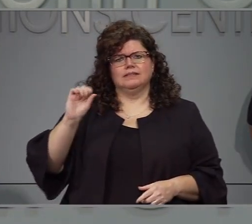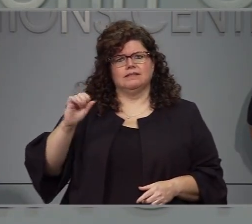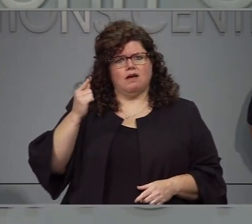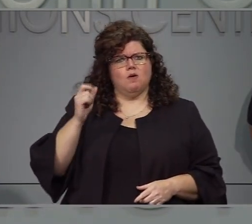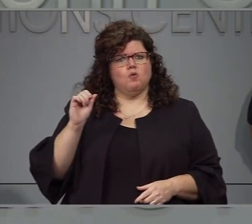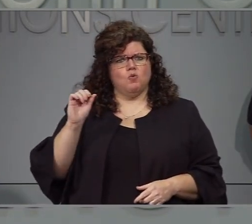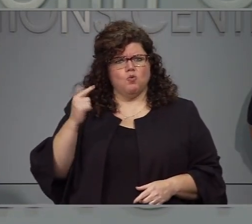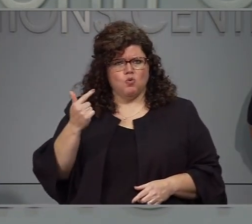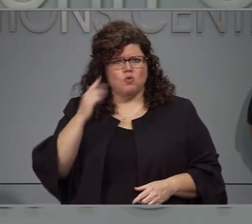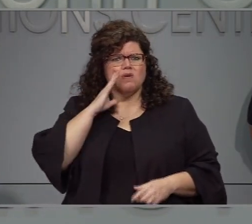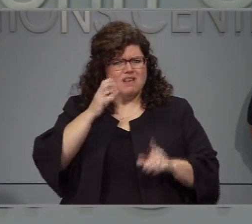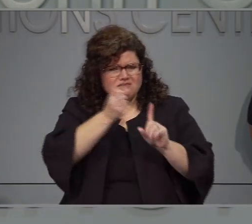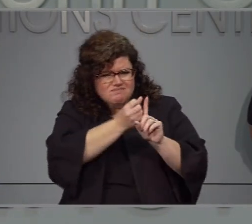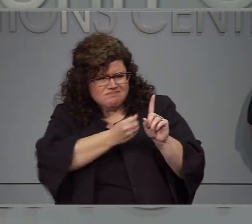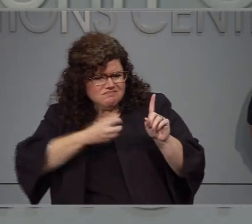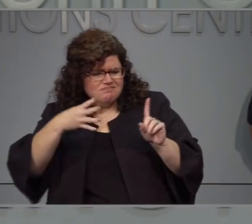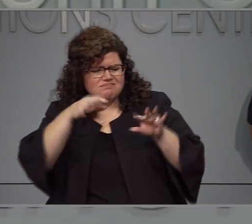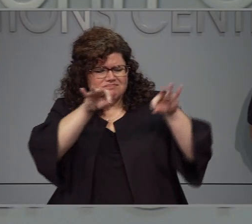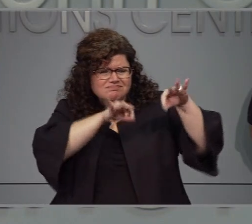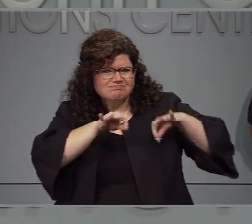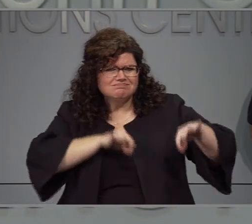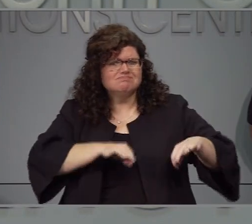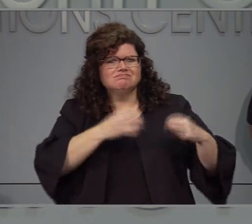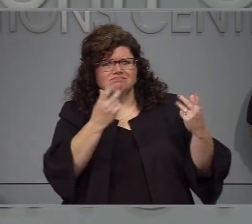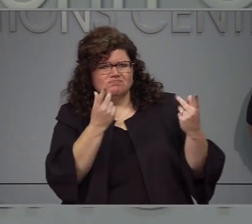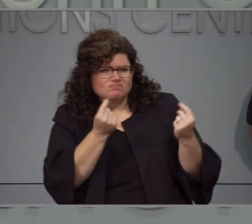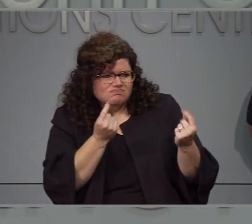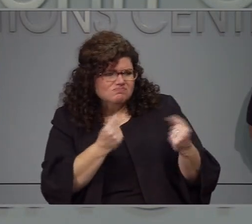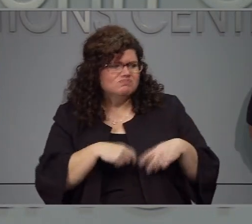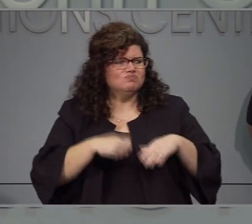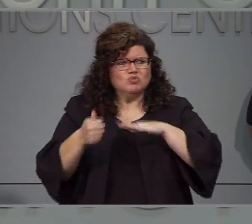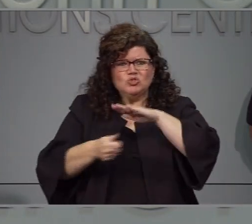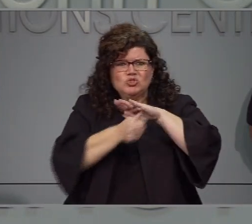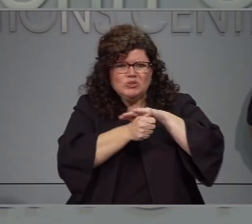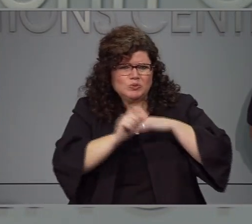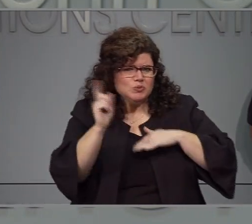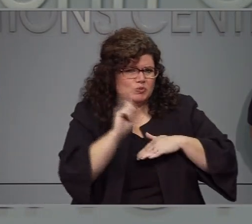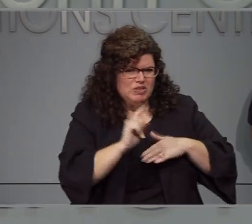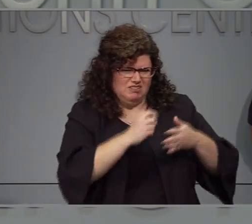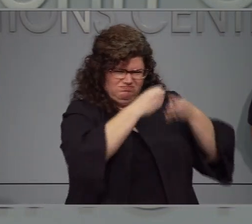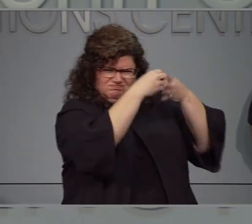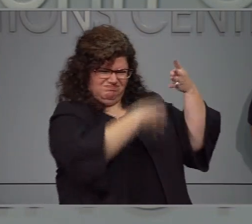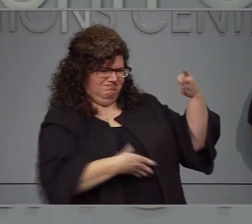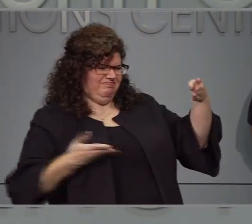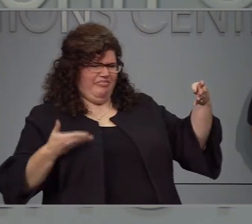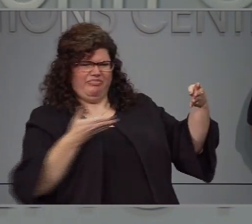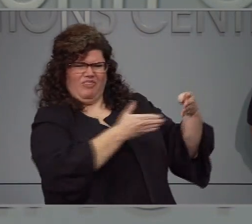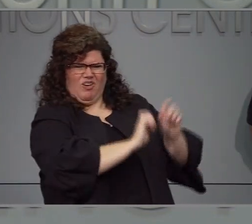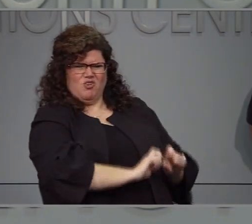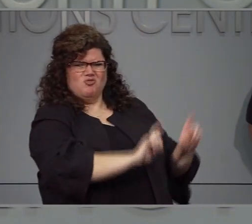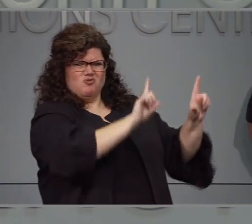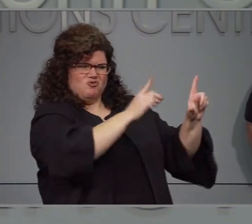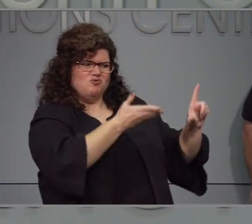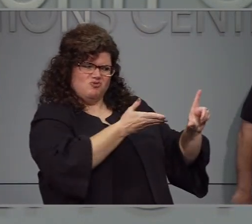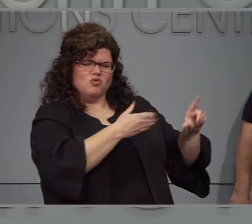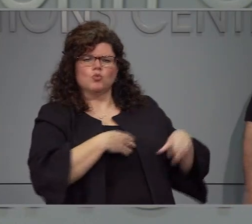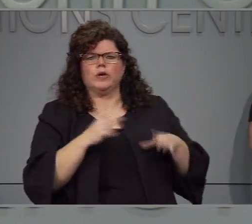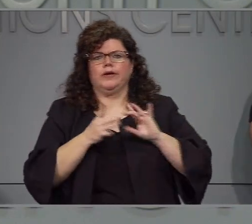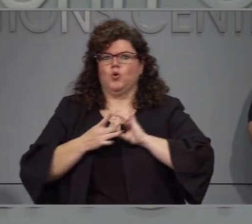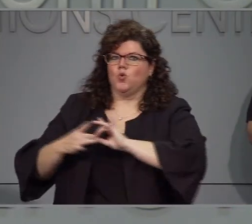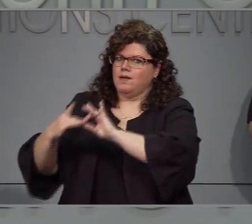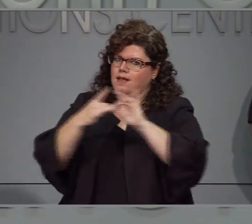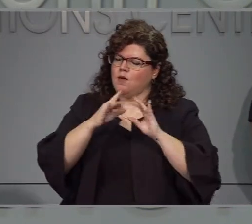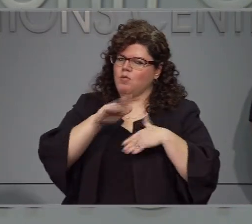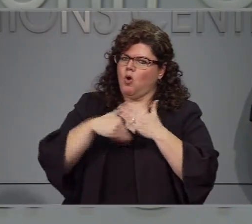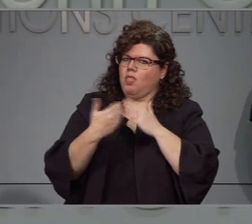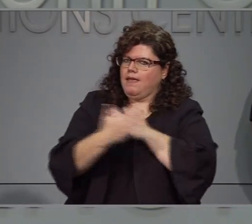personal preparedness as well as to find current shelter locations. We continue to coordinate closely with our counties as